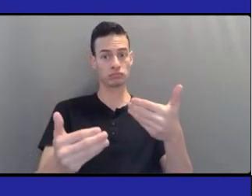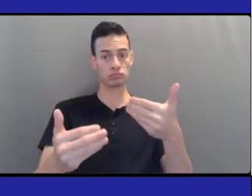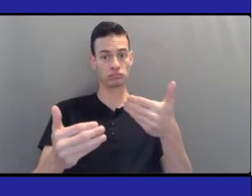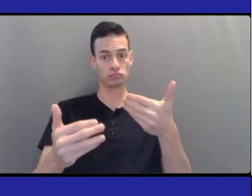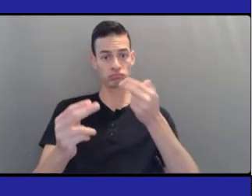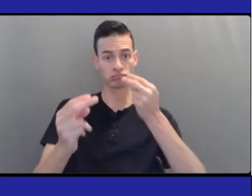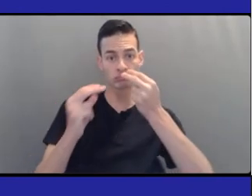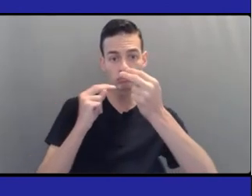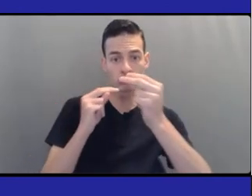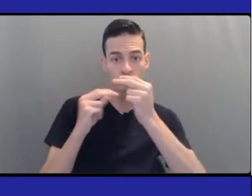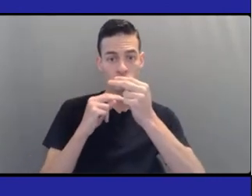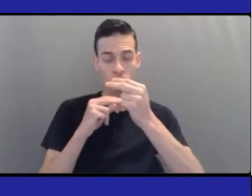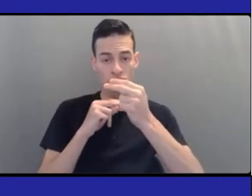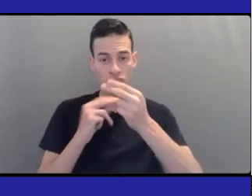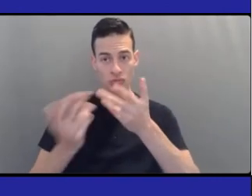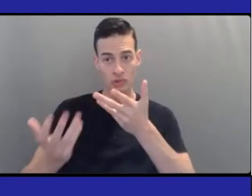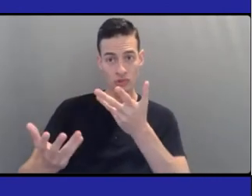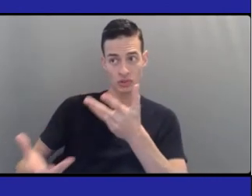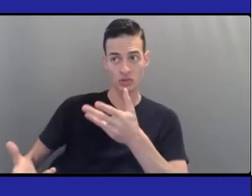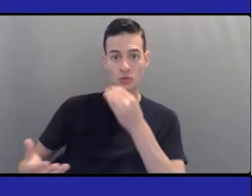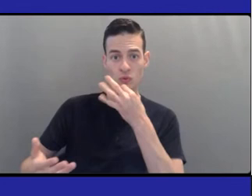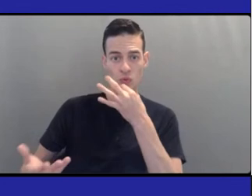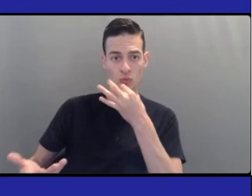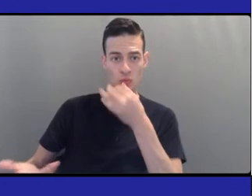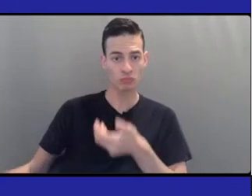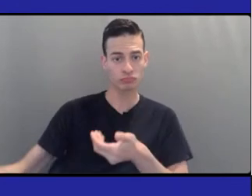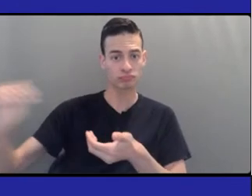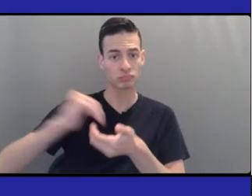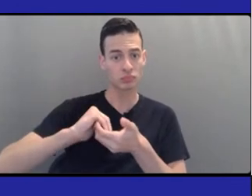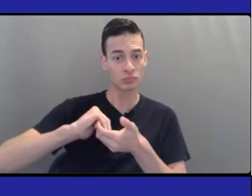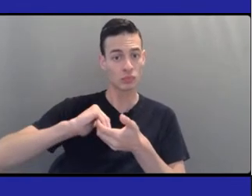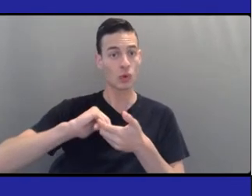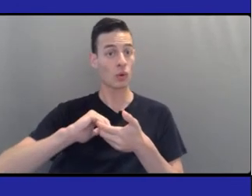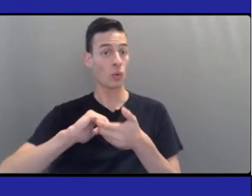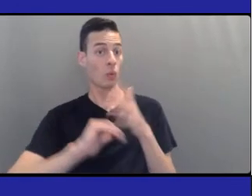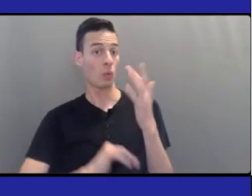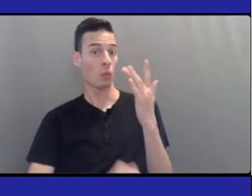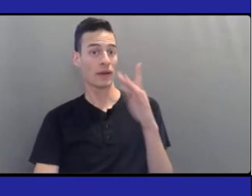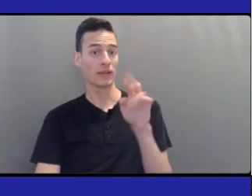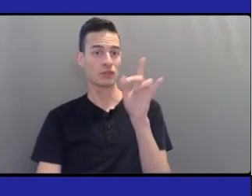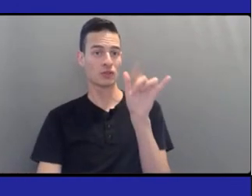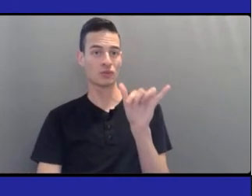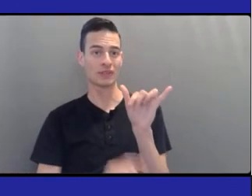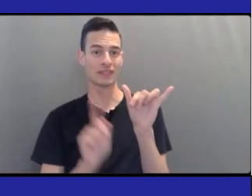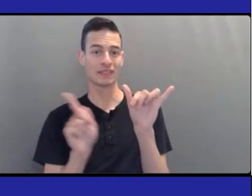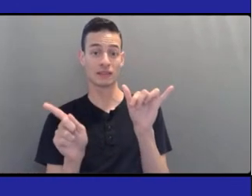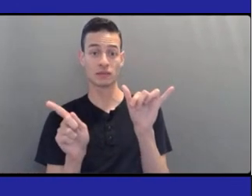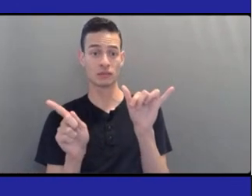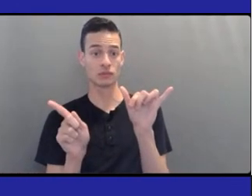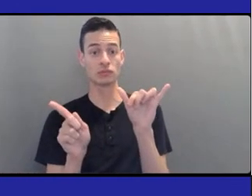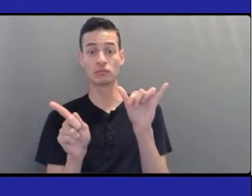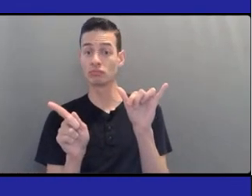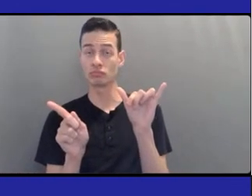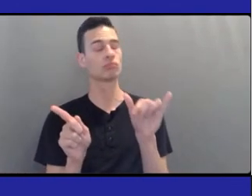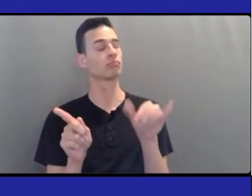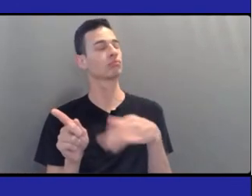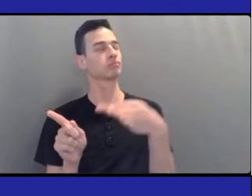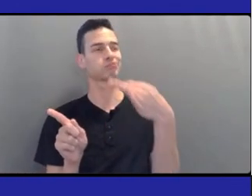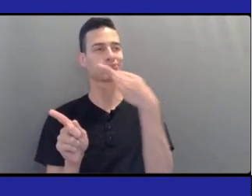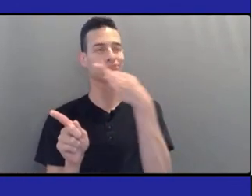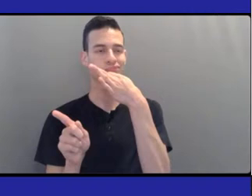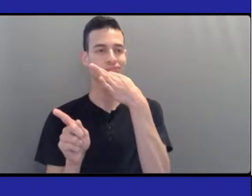acquisition, since SUNY is especially well positioned to continue the services they're currently